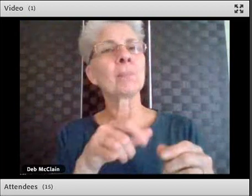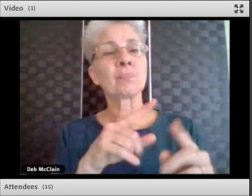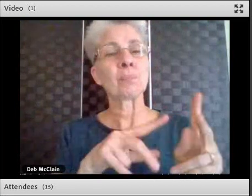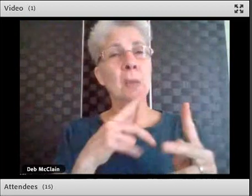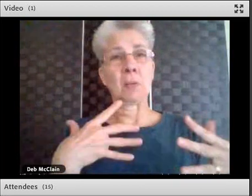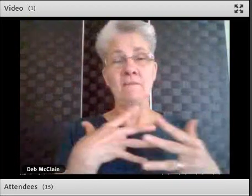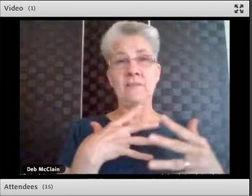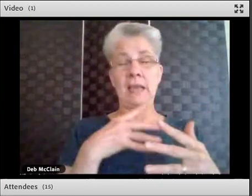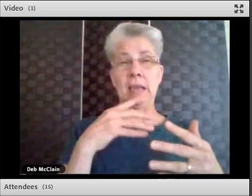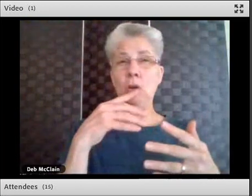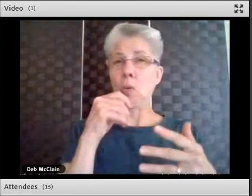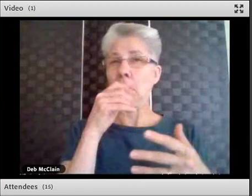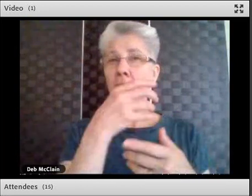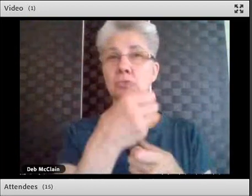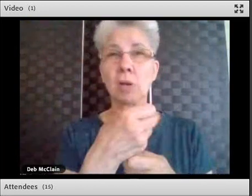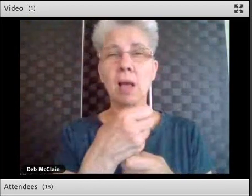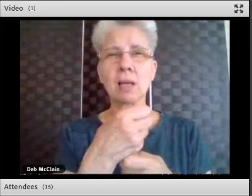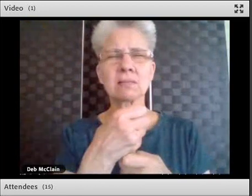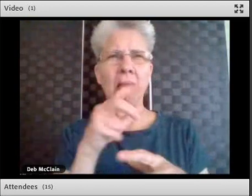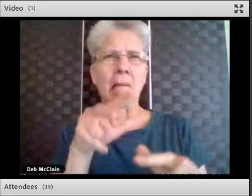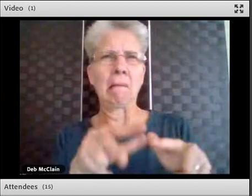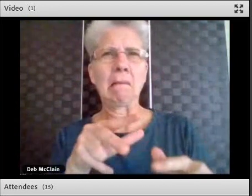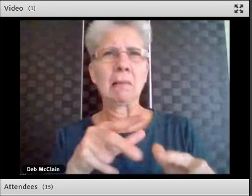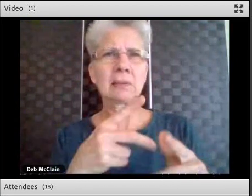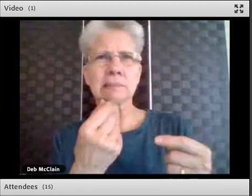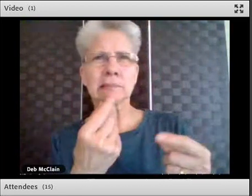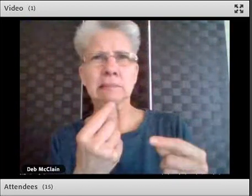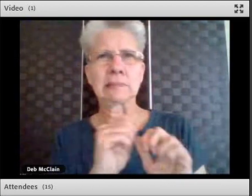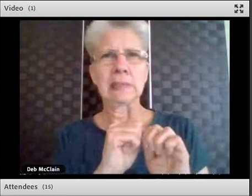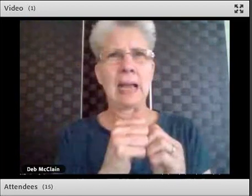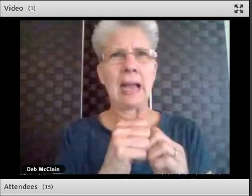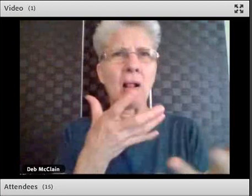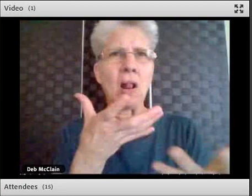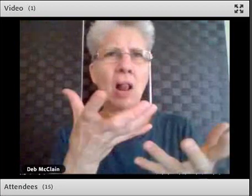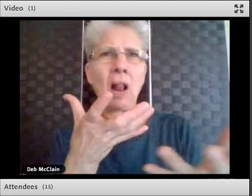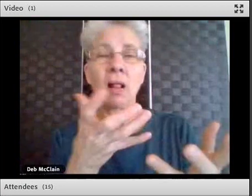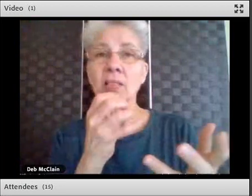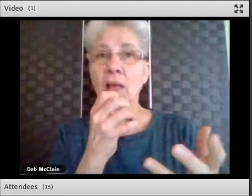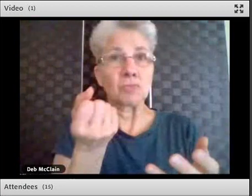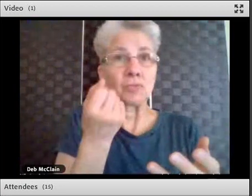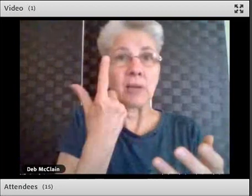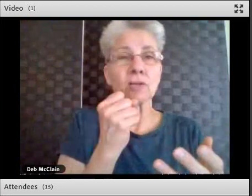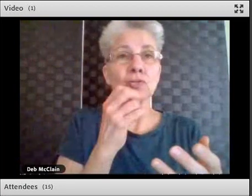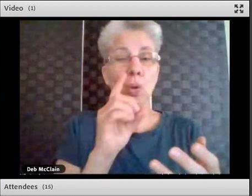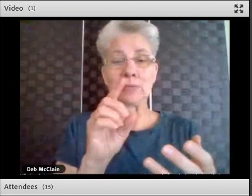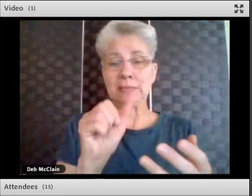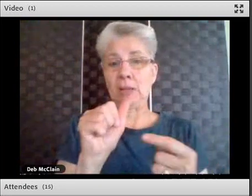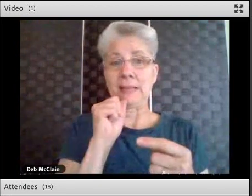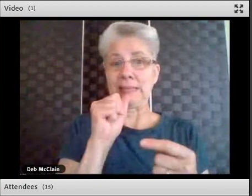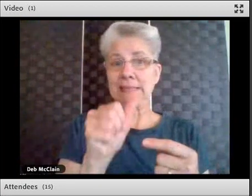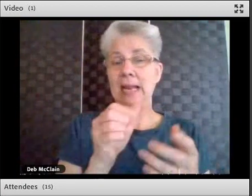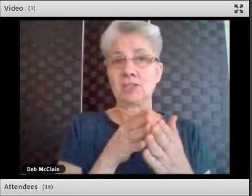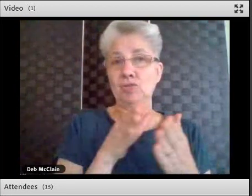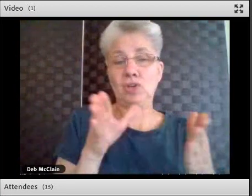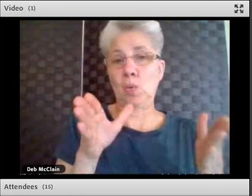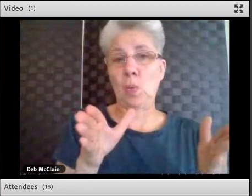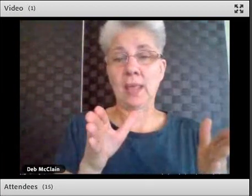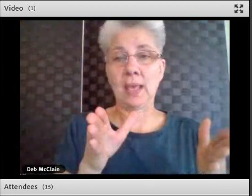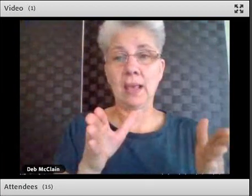fear or mistrust or be unsure about that which they don't understand. And disability is not, as a general